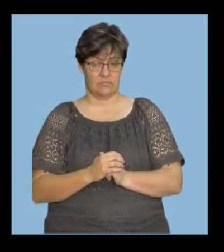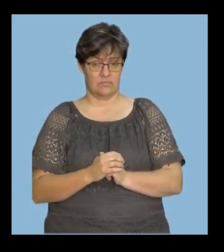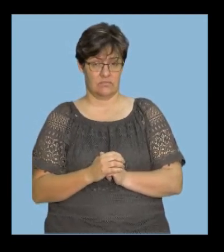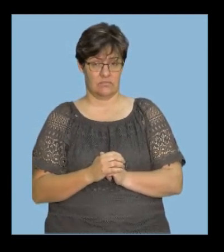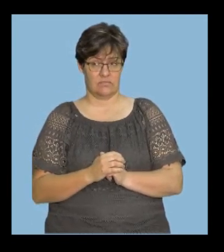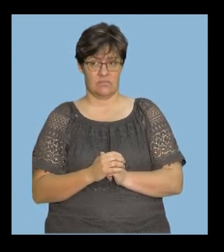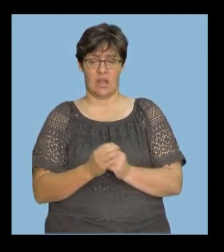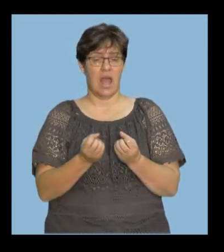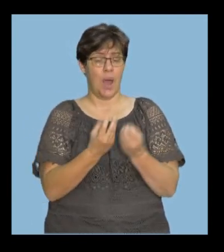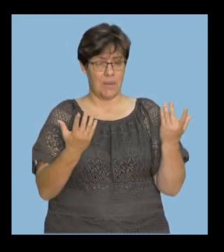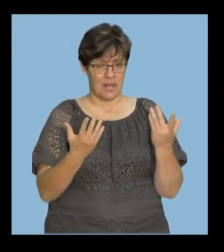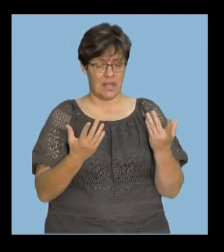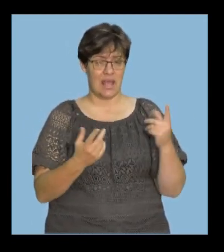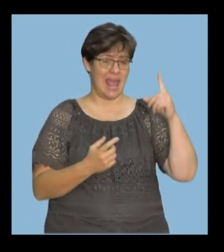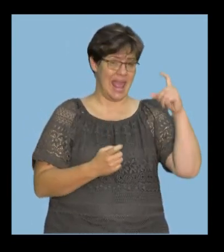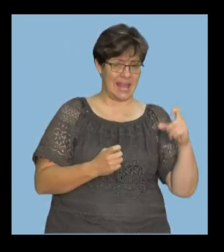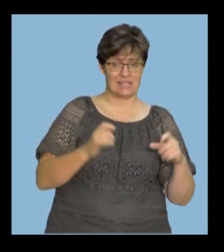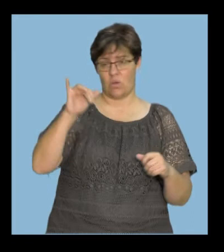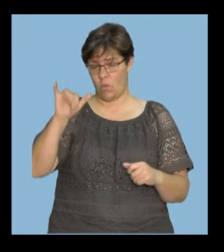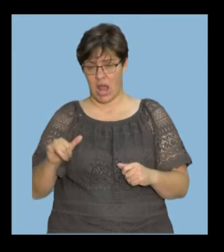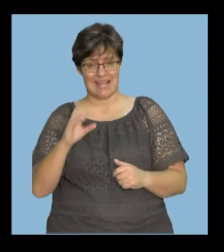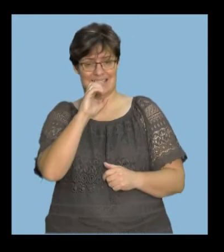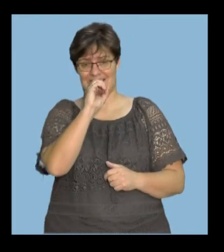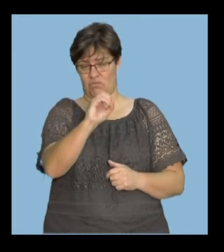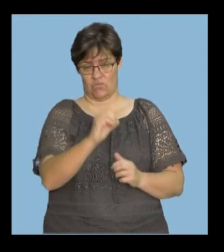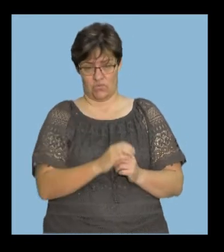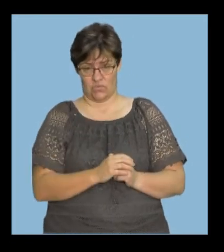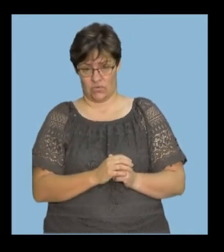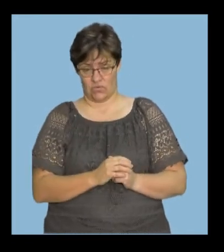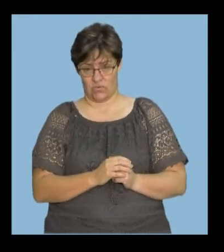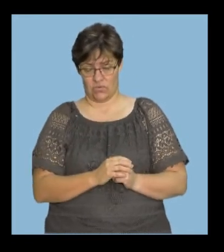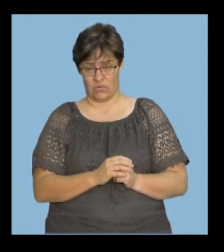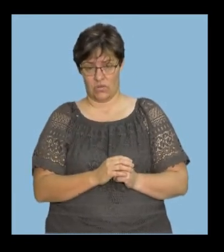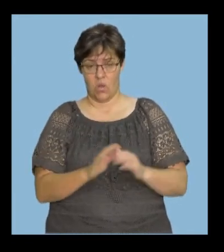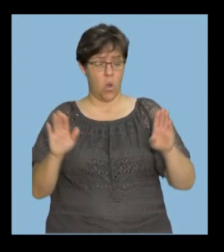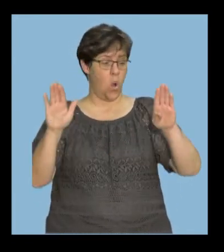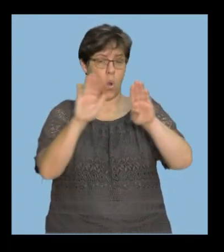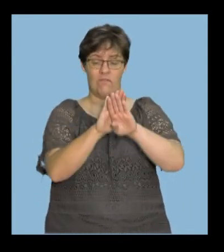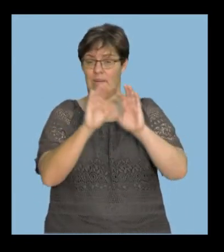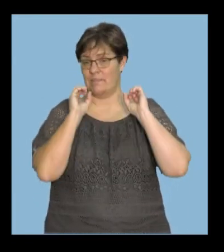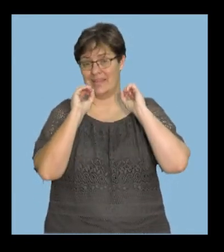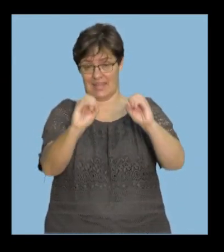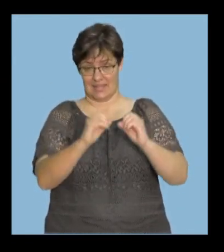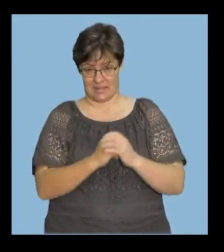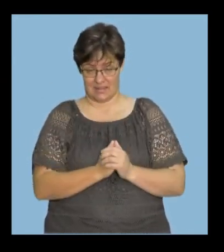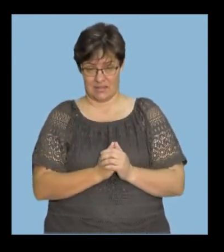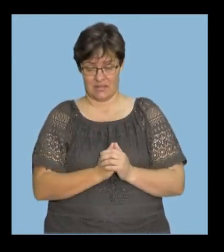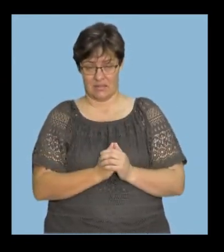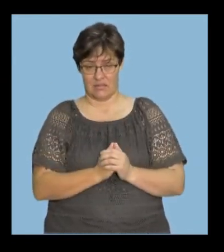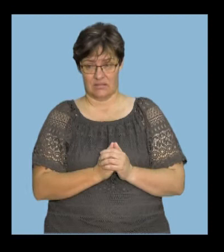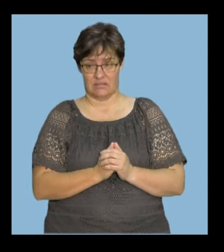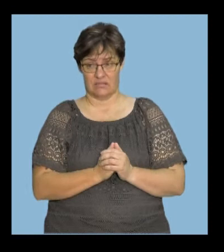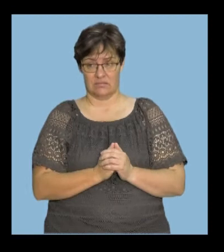Okay? The number of elements in the intersection is 0. There is no overlap in this